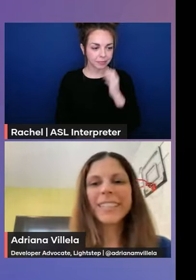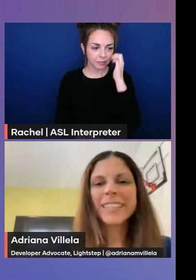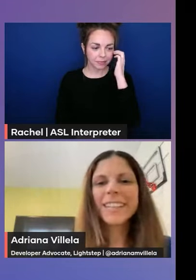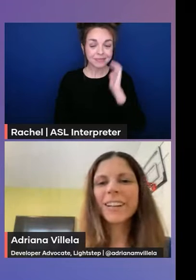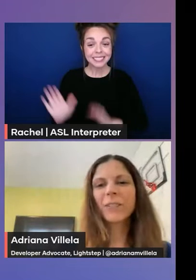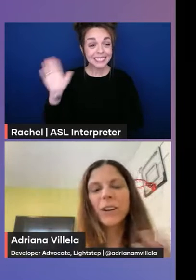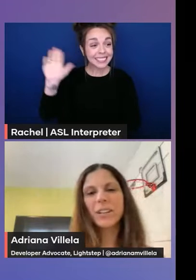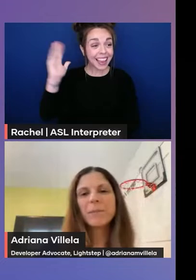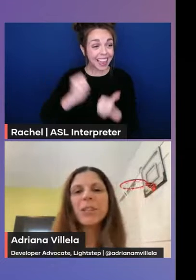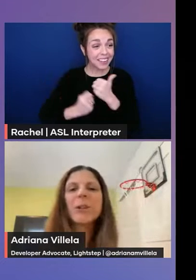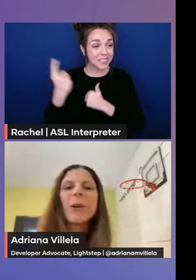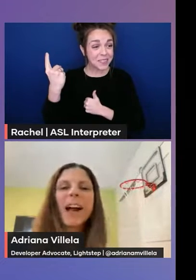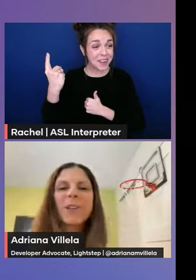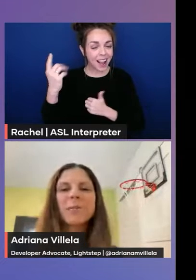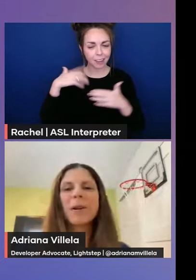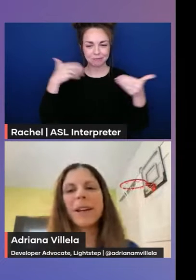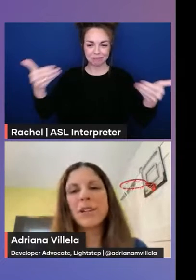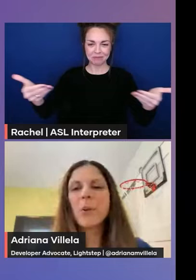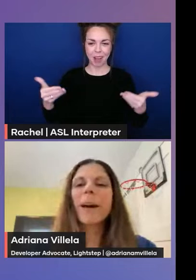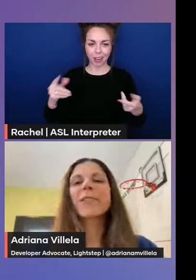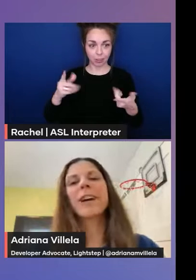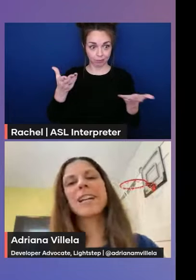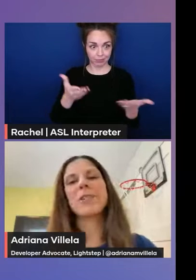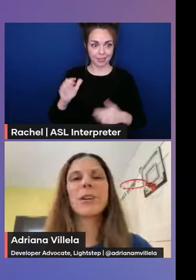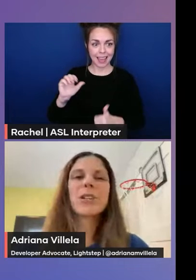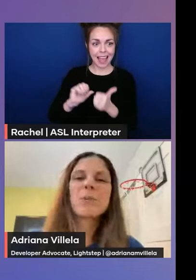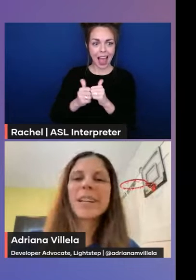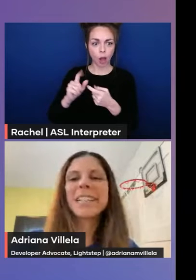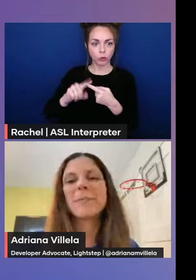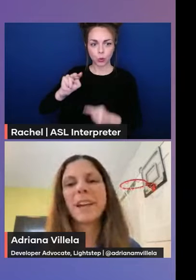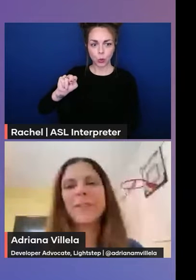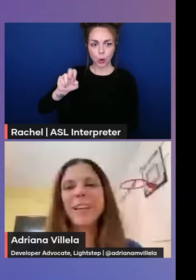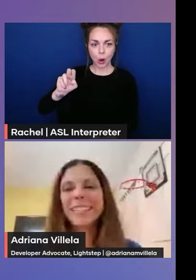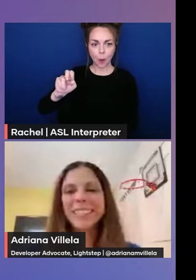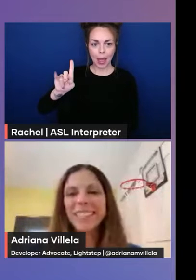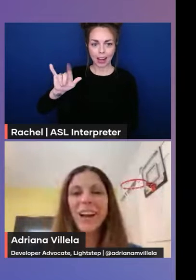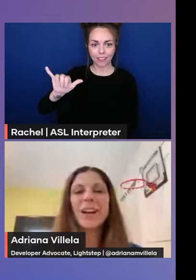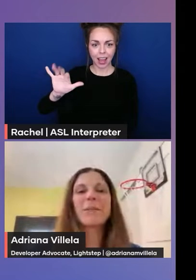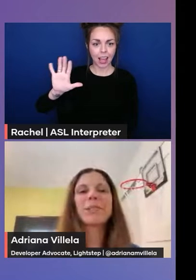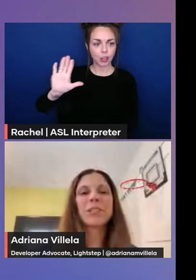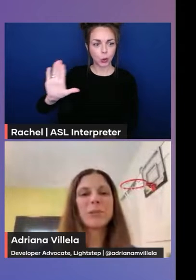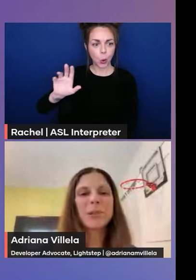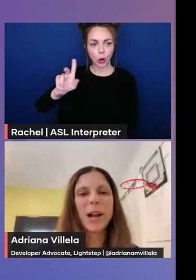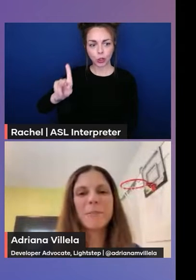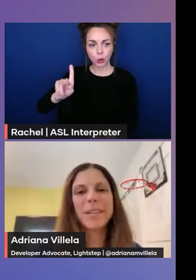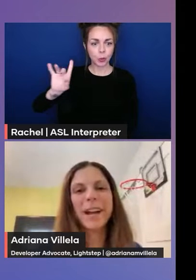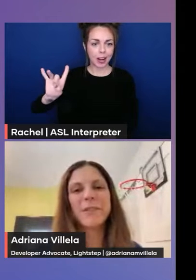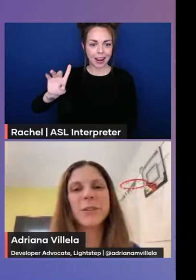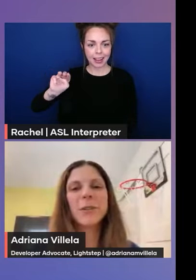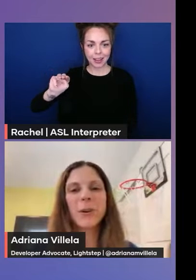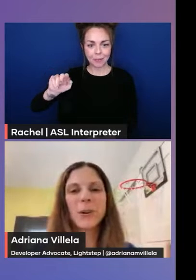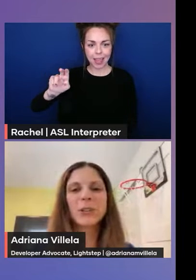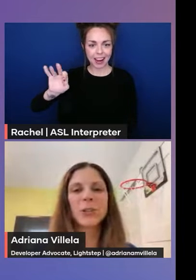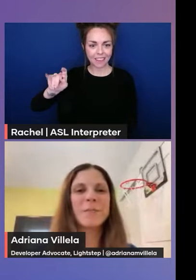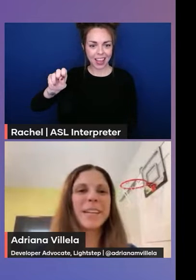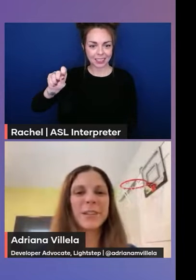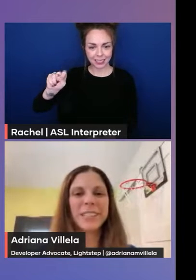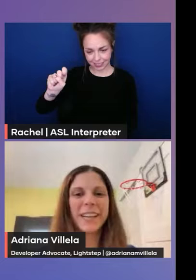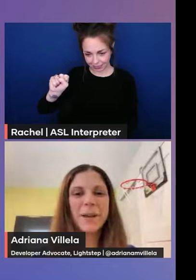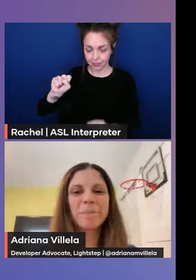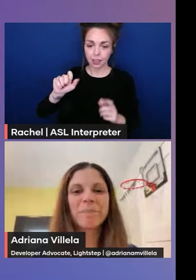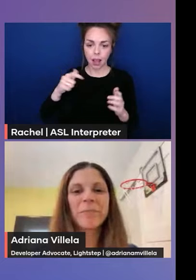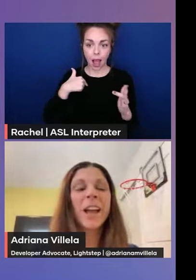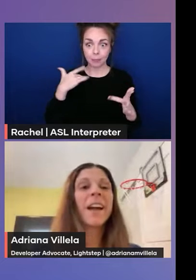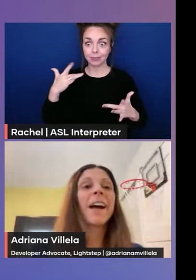Hey everyone, welcome to How to Nomadify Your Kubernetes Manifests. I am super happy to have you all join me